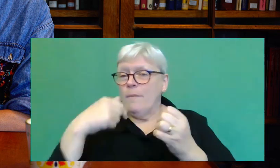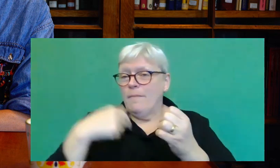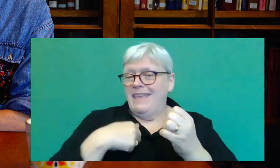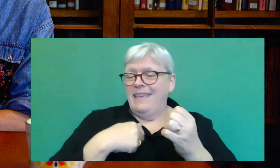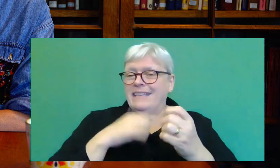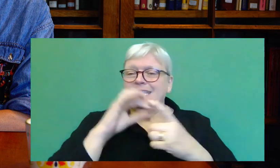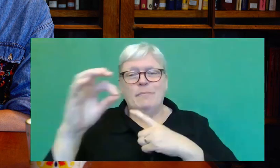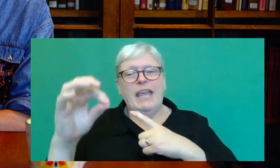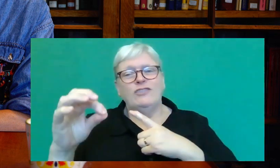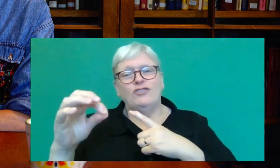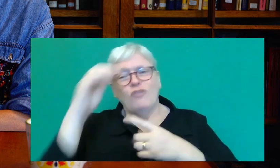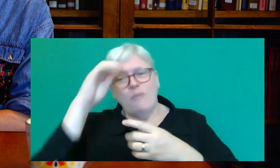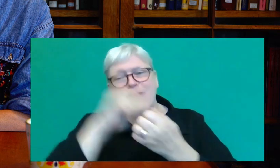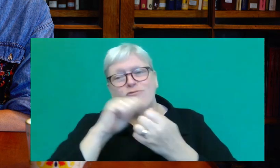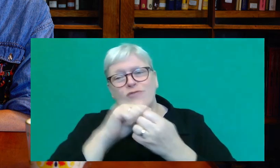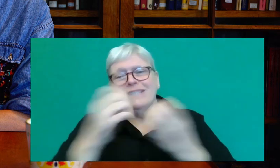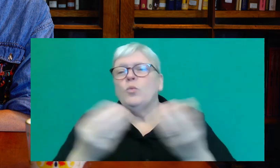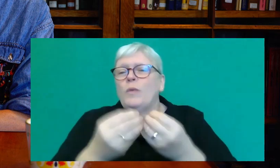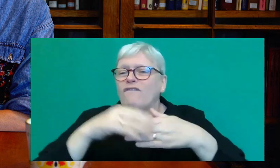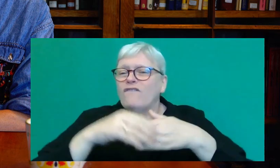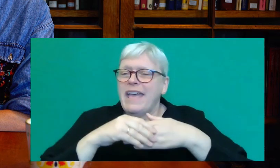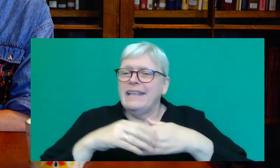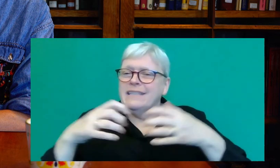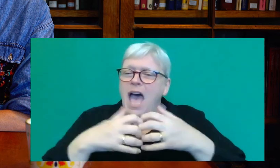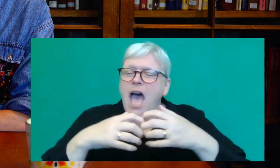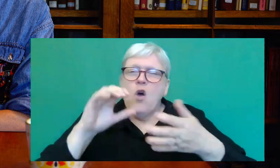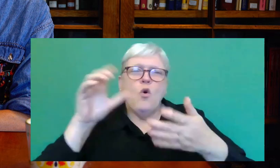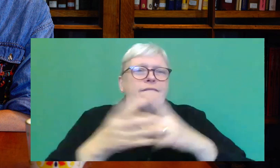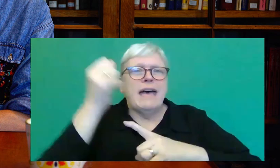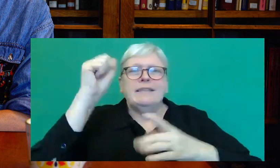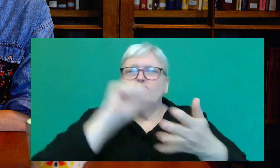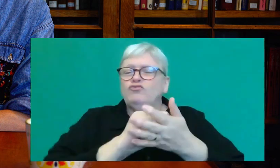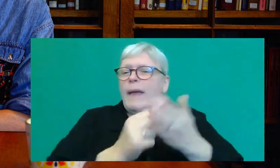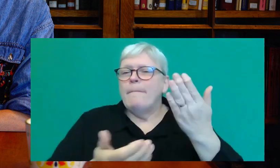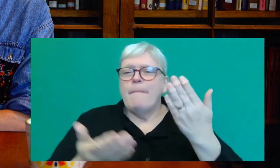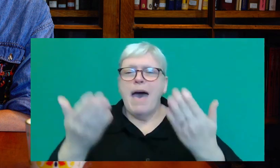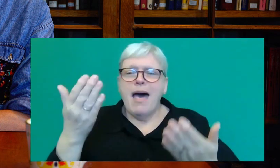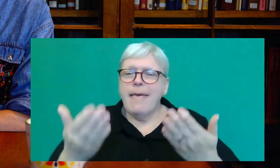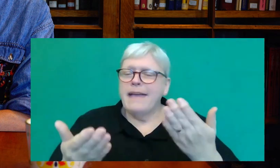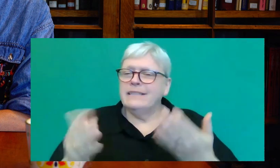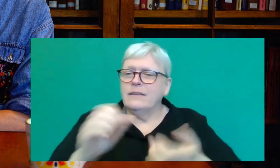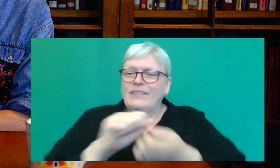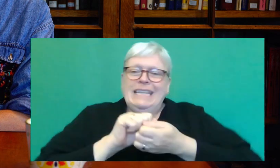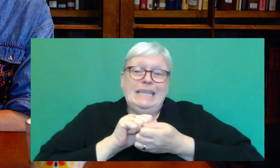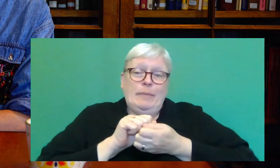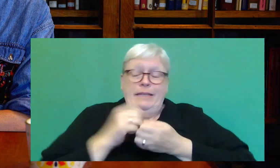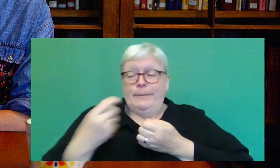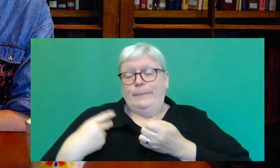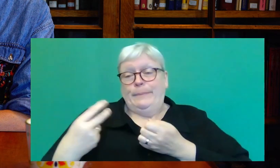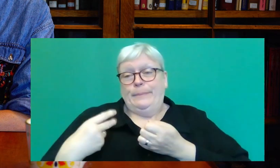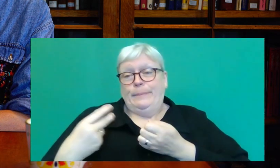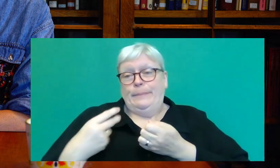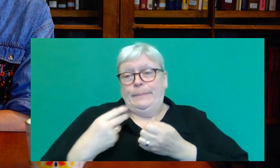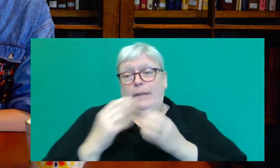find the balance of keeping those sort of magic things that are just between two people, that are just shared between two people, and